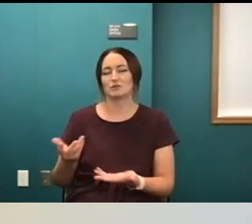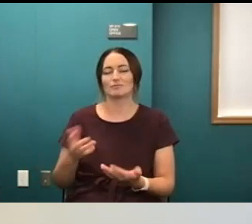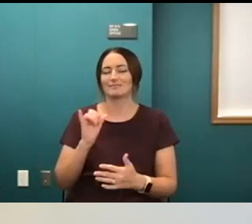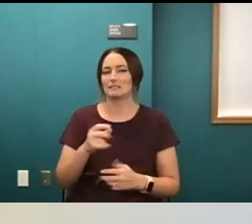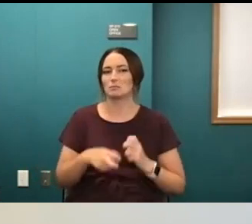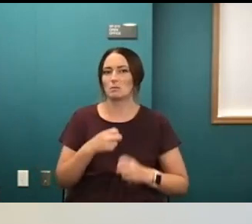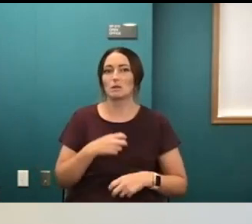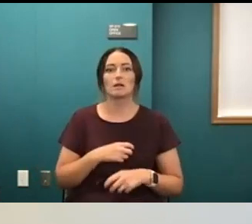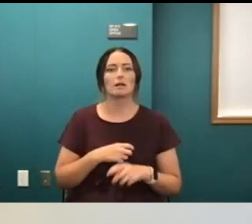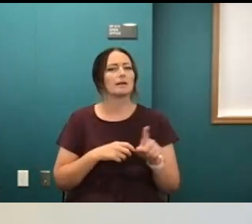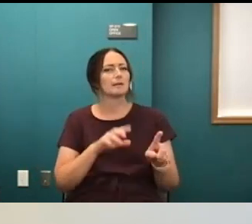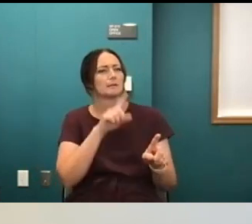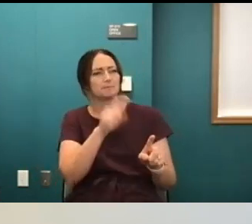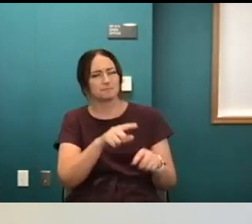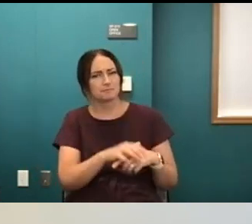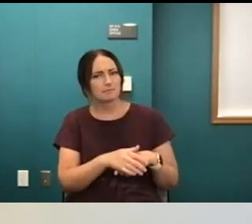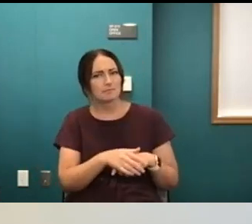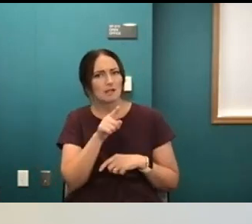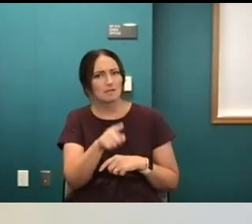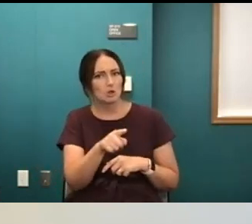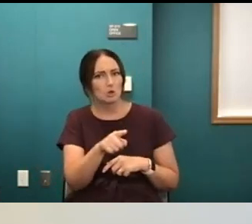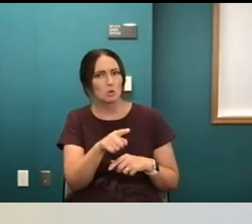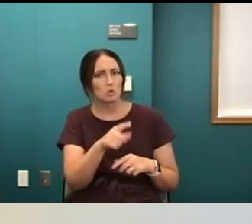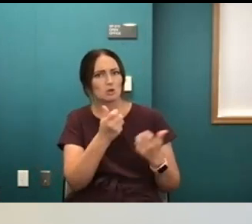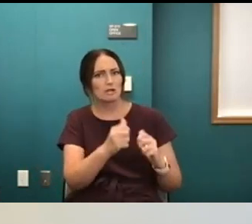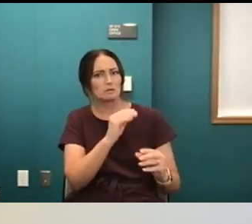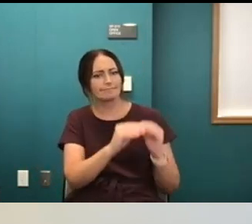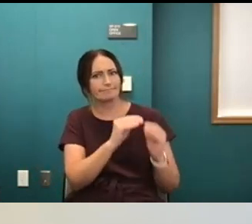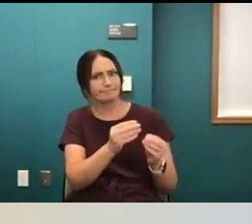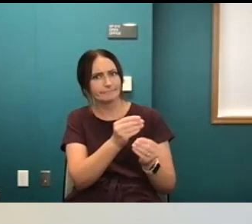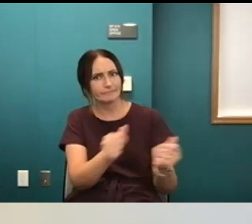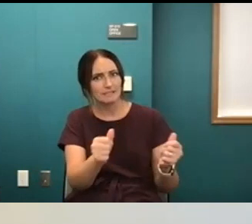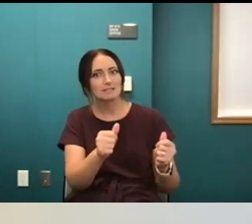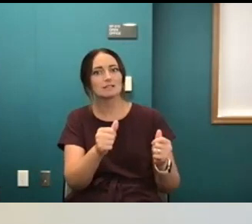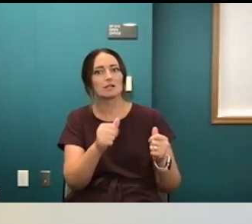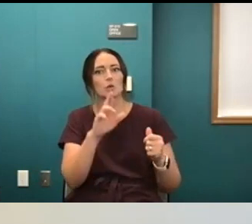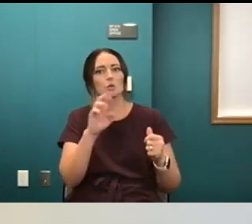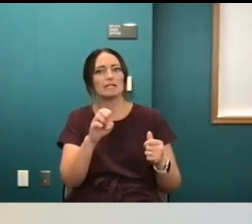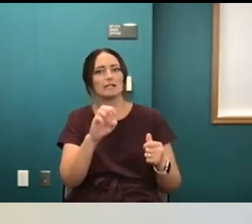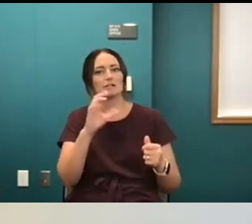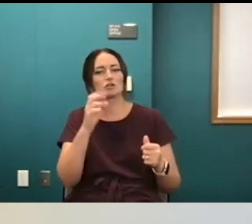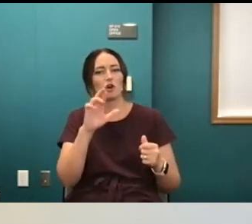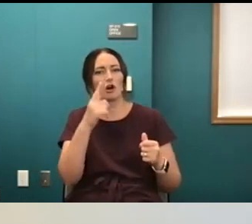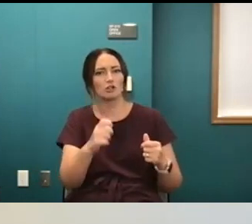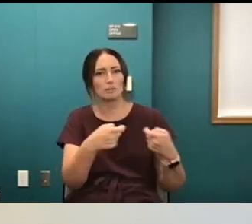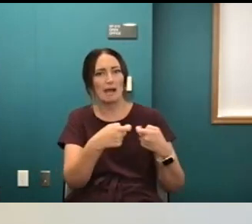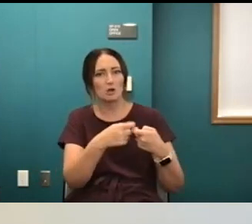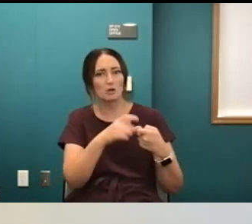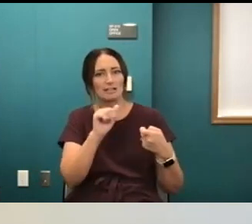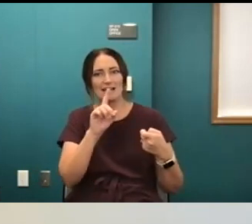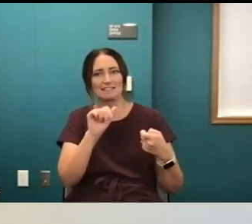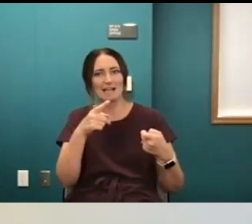I have a quick question. Have you guys troubleshot the rechargeable battery adapter? That's what fails once a